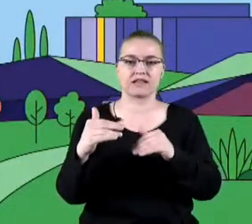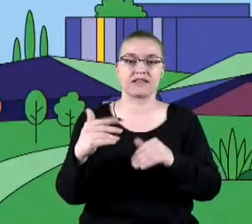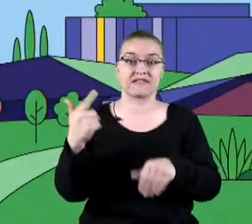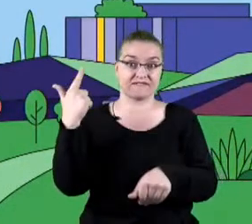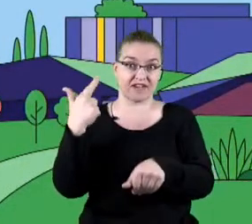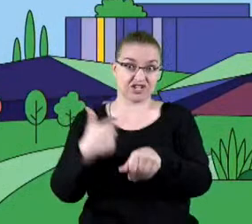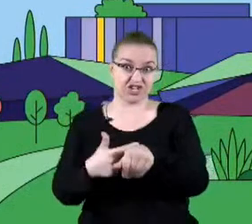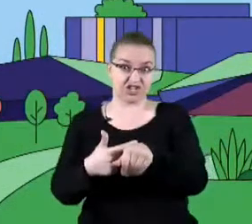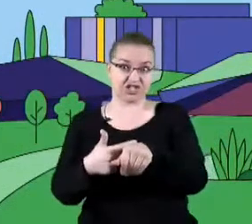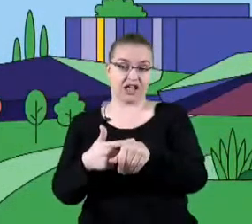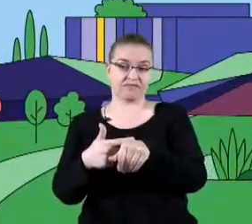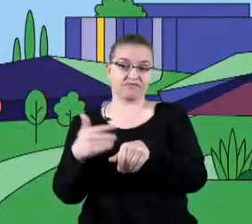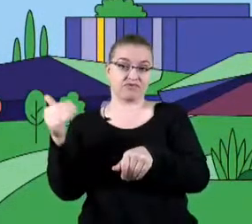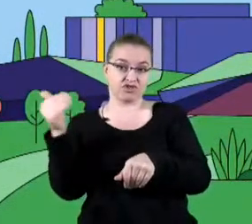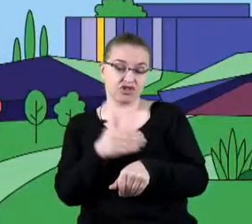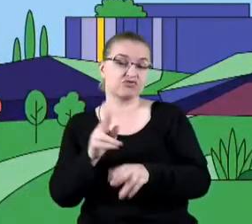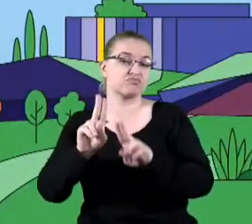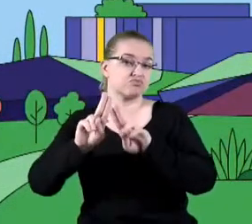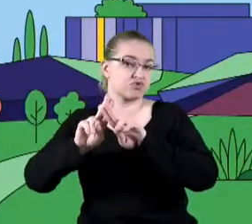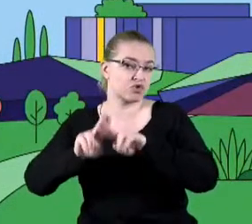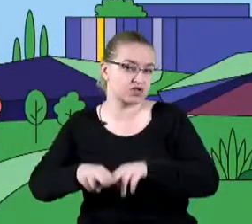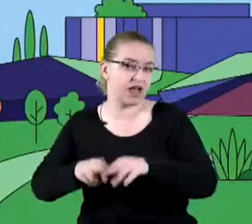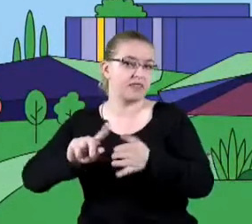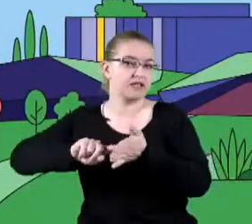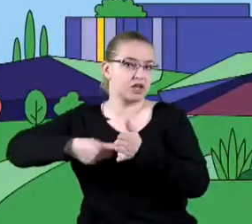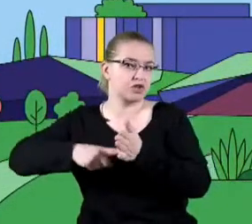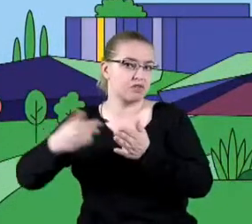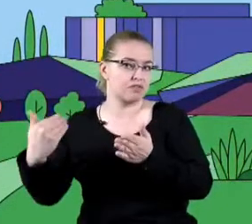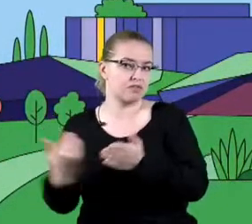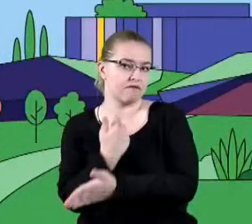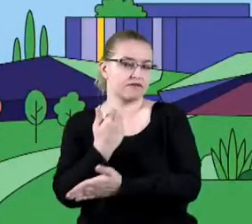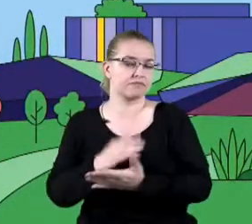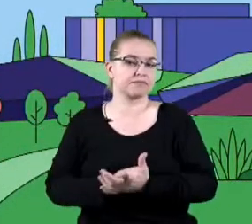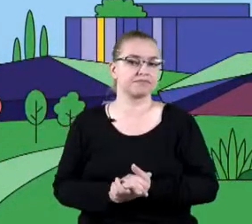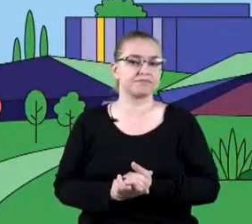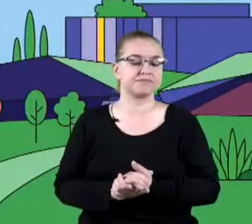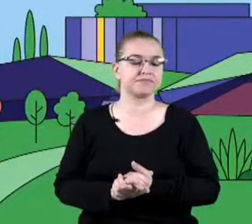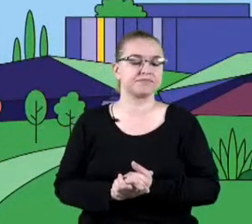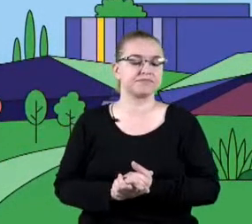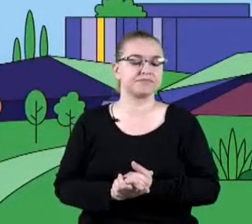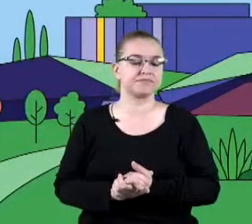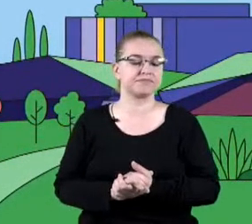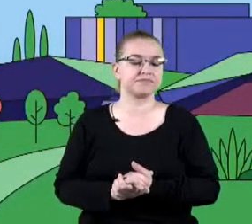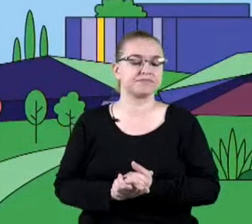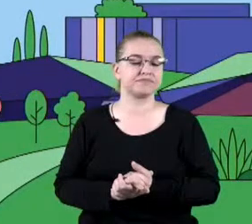was registered with us. We identified the